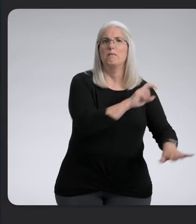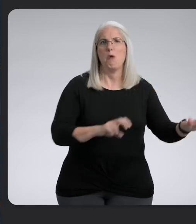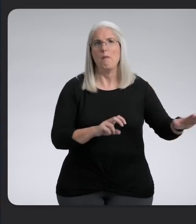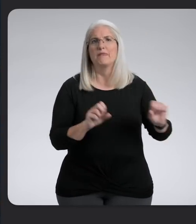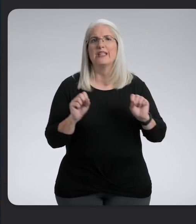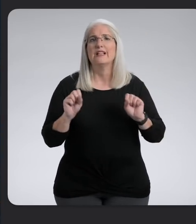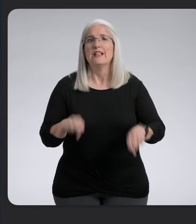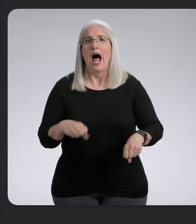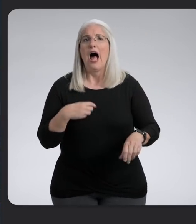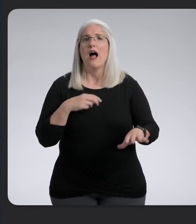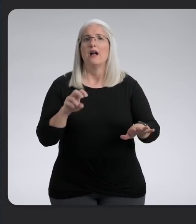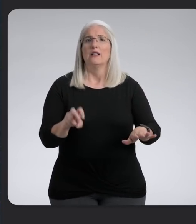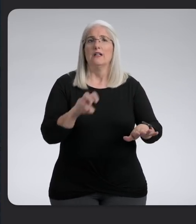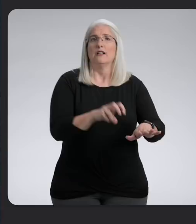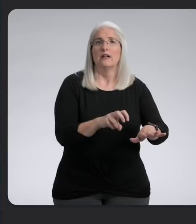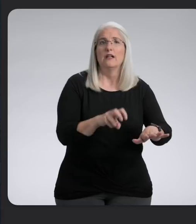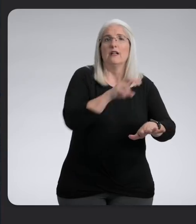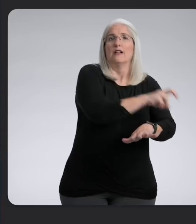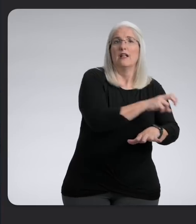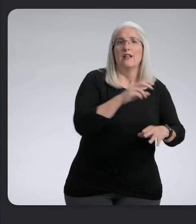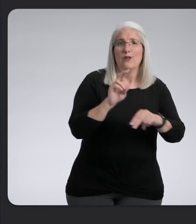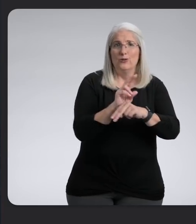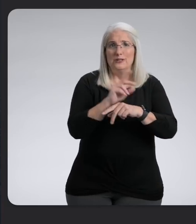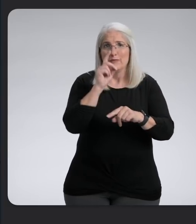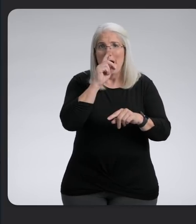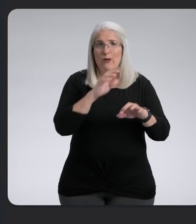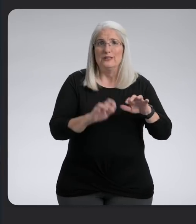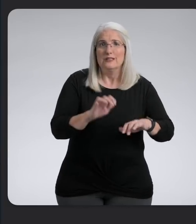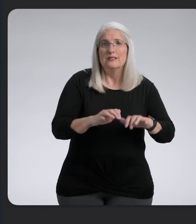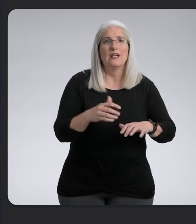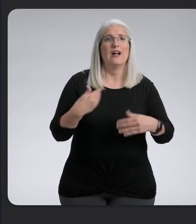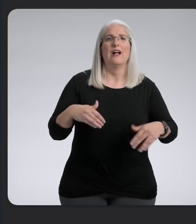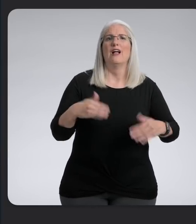iMac's keyboard and mouse. And this is so cool. Watch this.